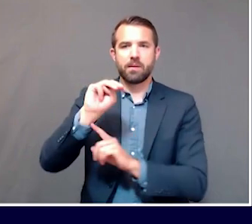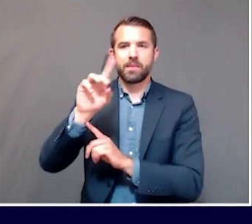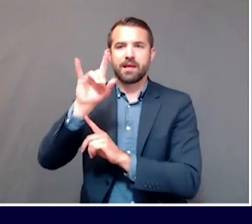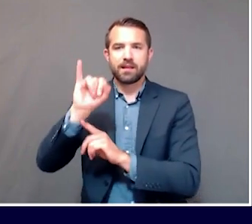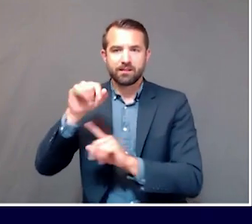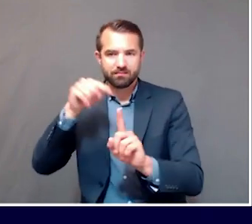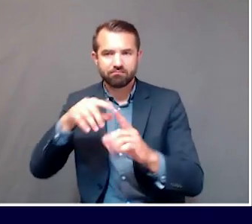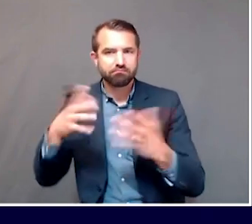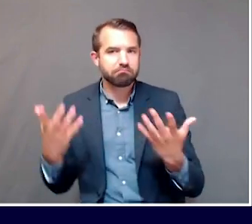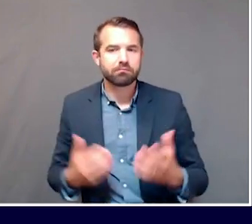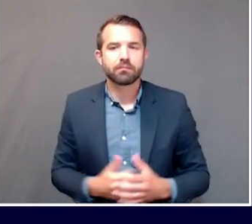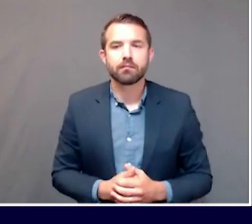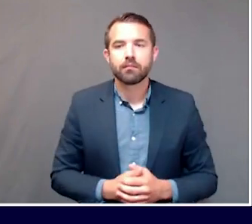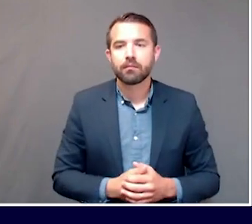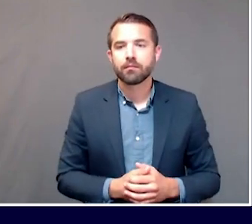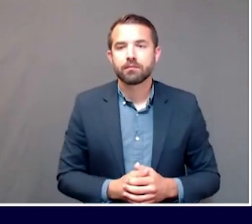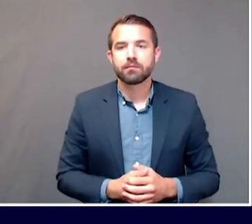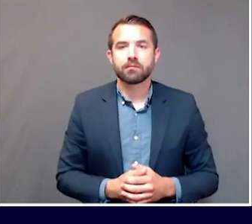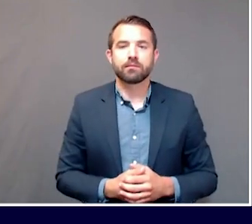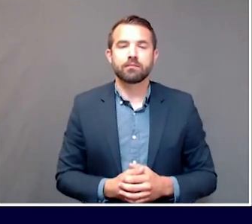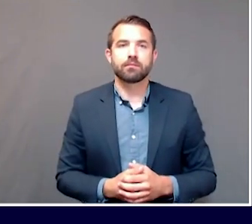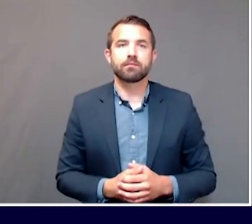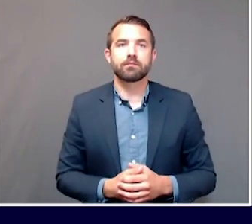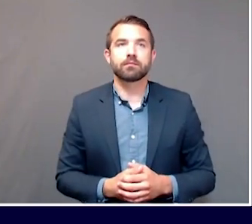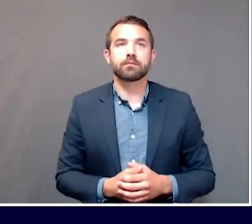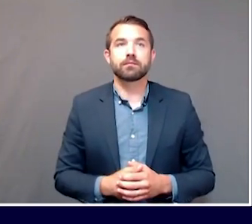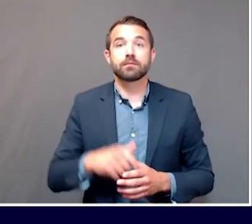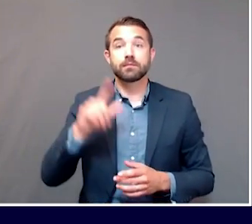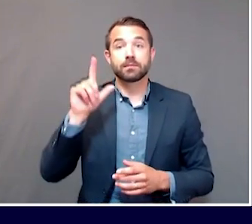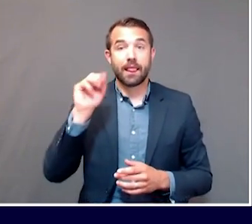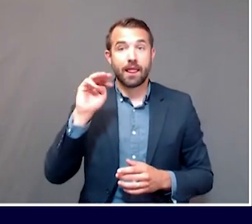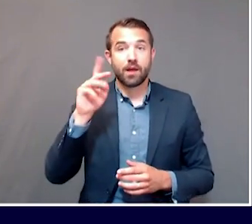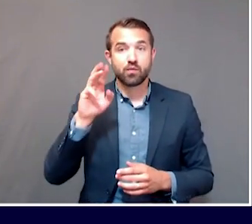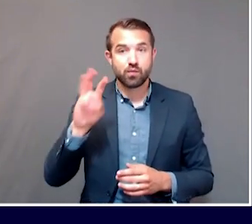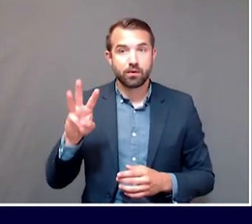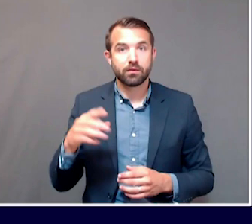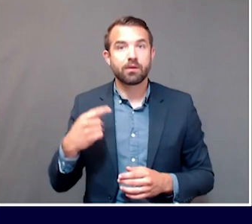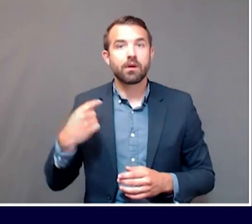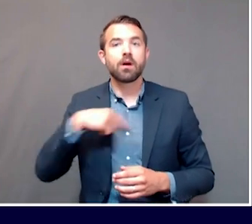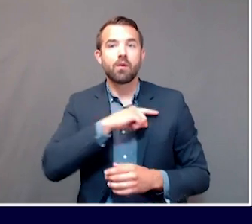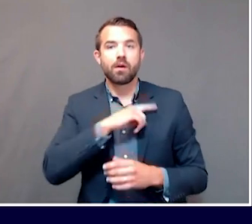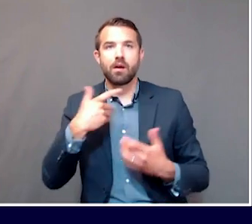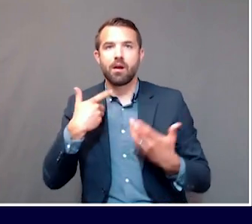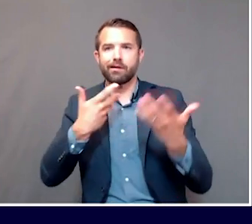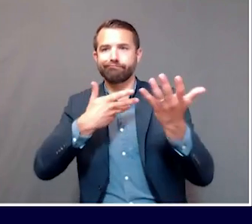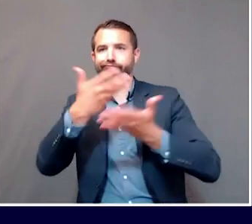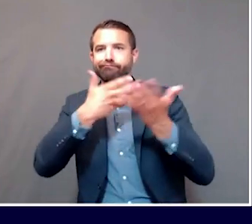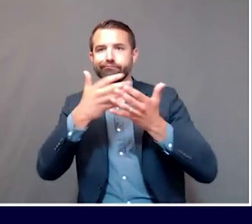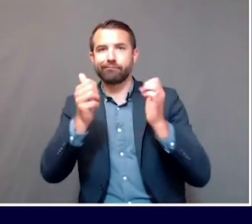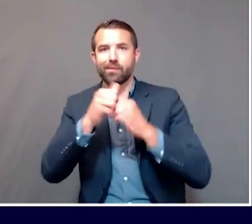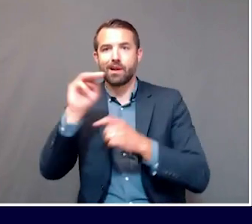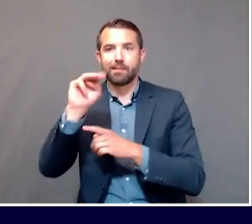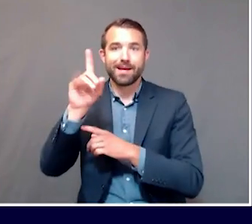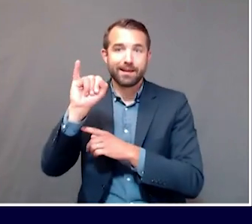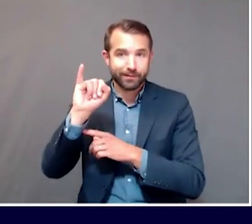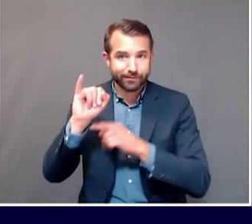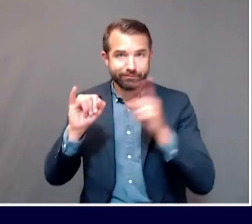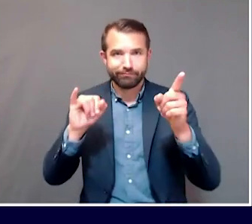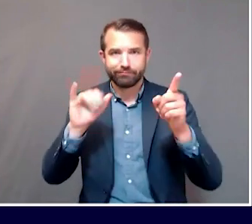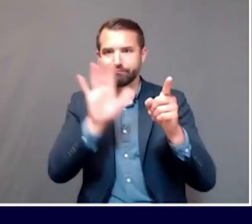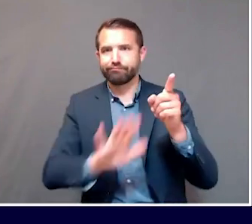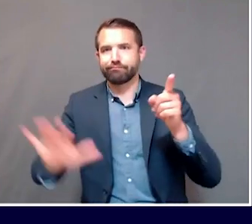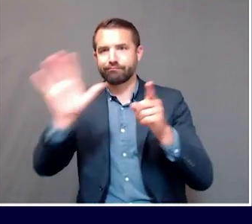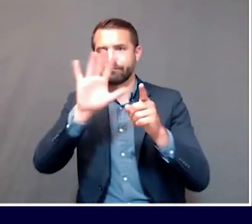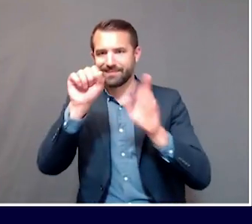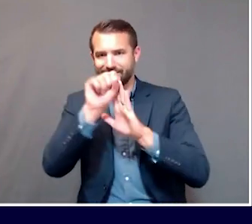We have welcomed our dialogue with people on Mount Desert Island as well as throughout the state. As the governor announced, we've had